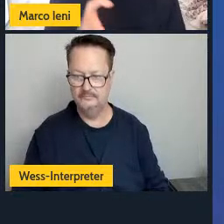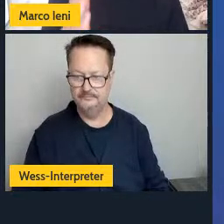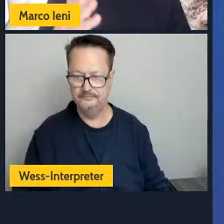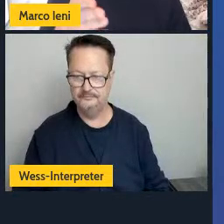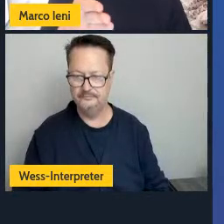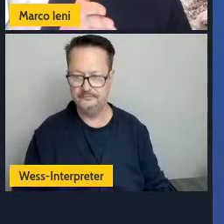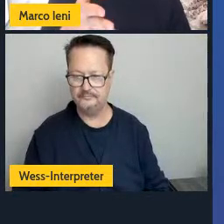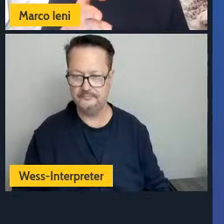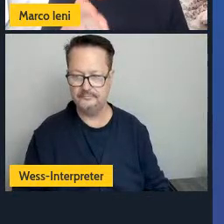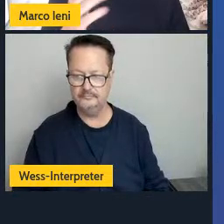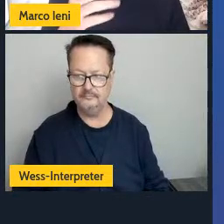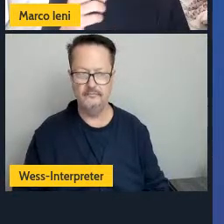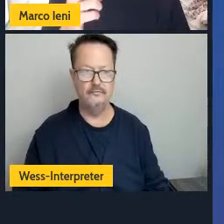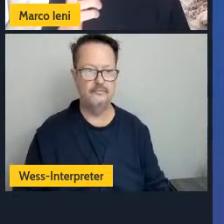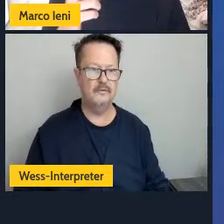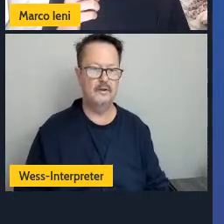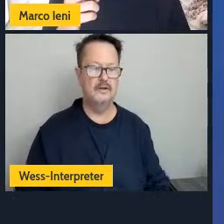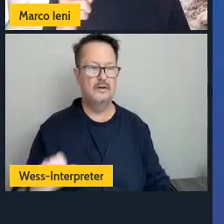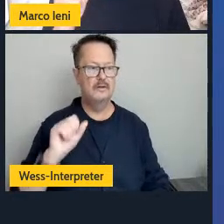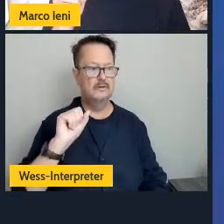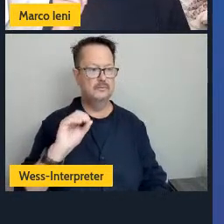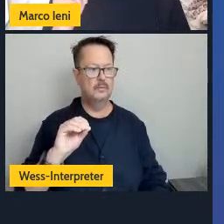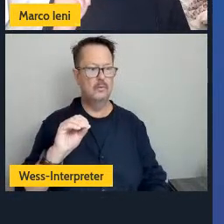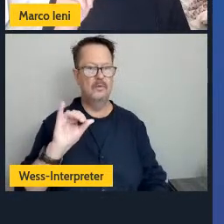And so this